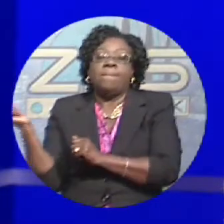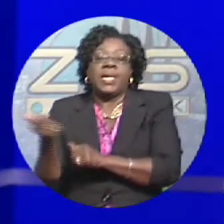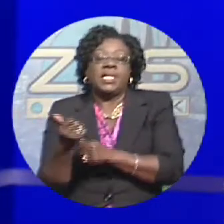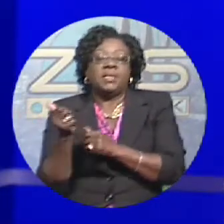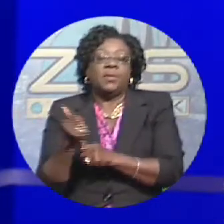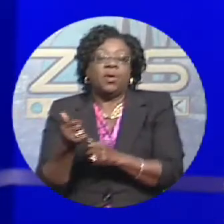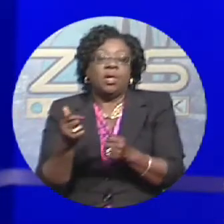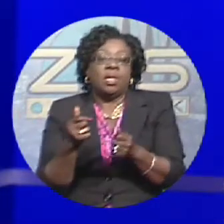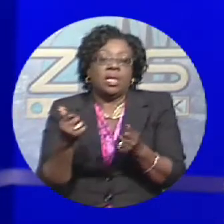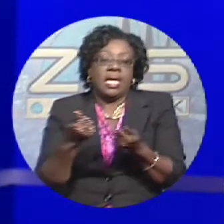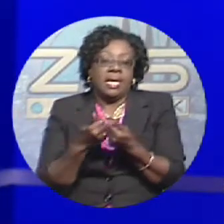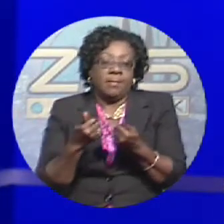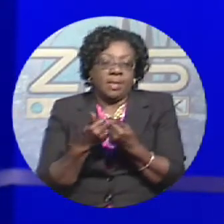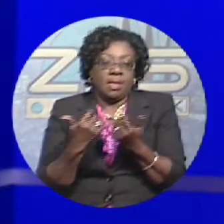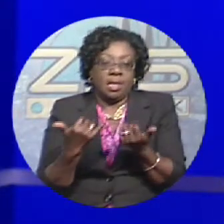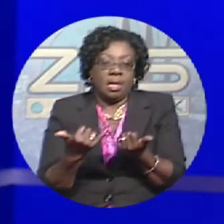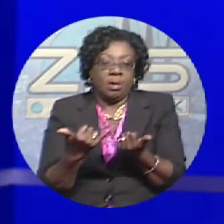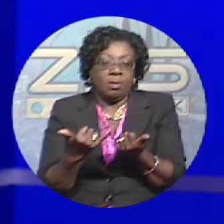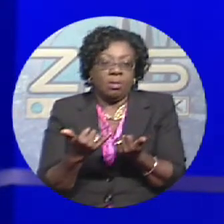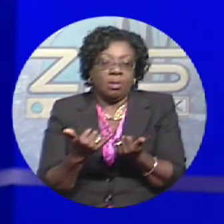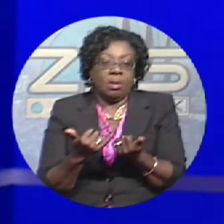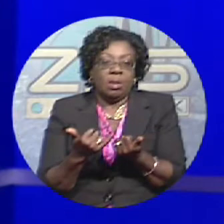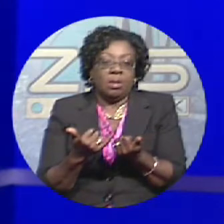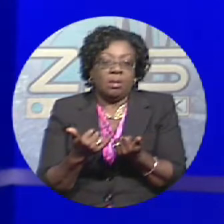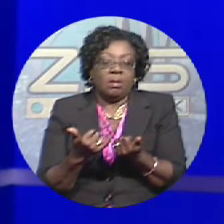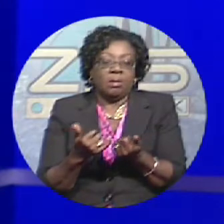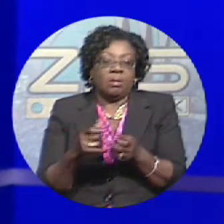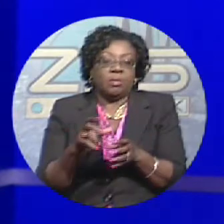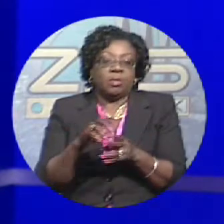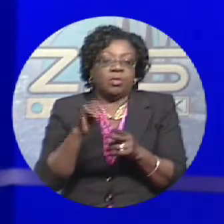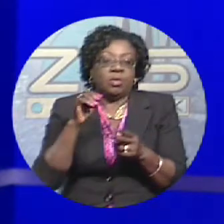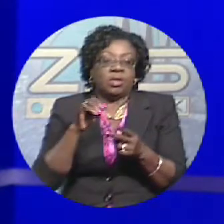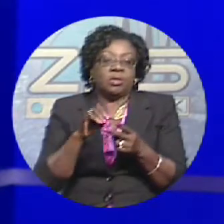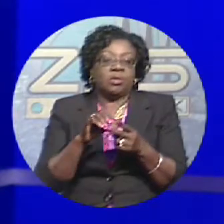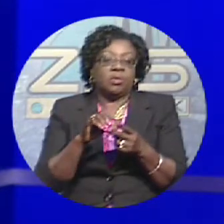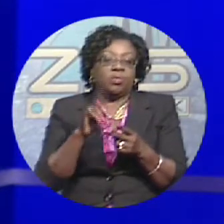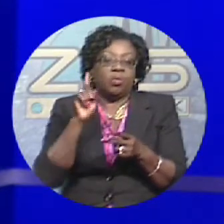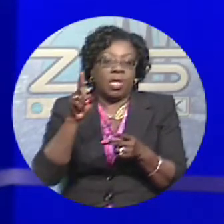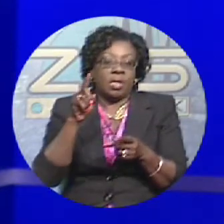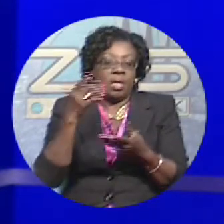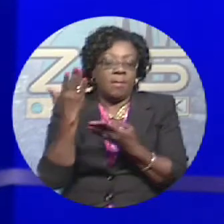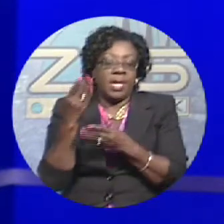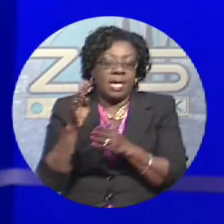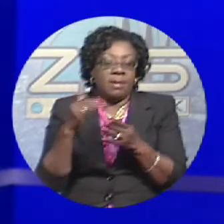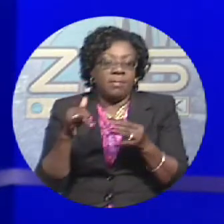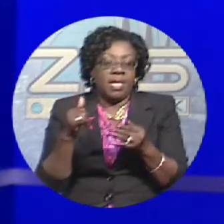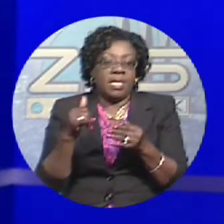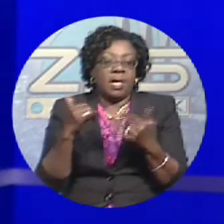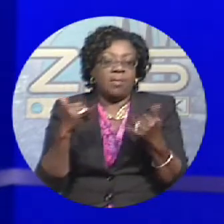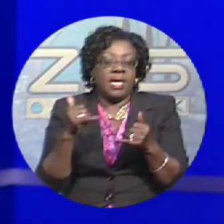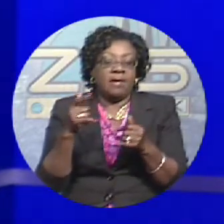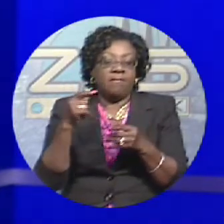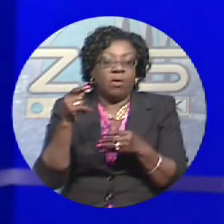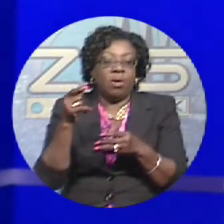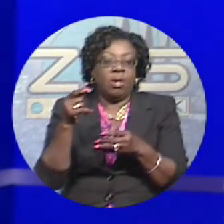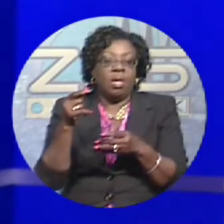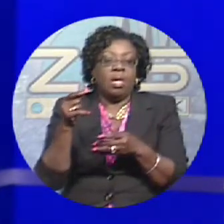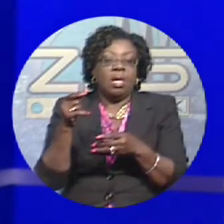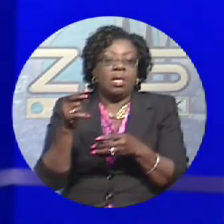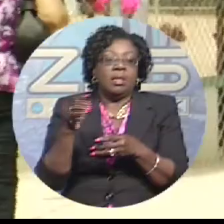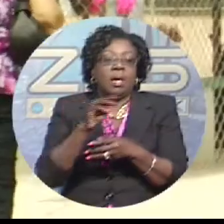Seymour is currently in the minor league system for the Miami Marlins, and his dad, William, is really impressed with his son's progress so